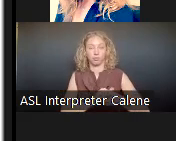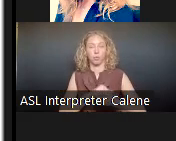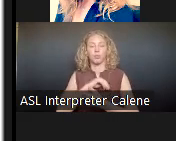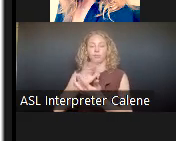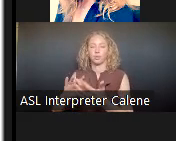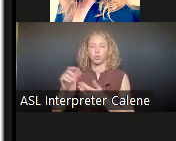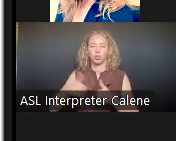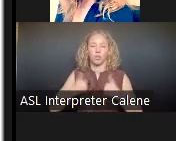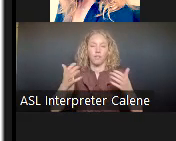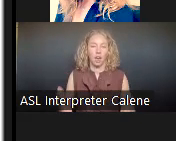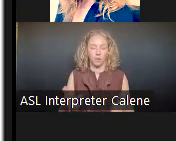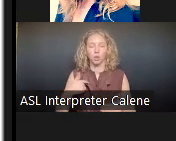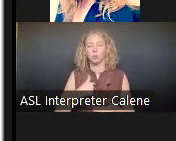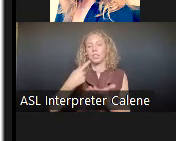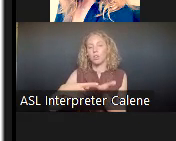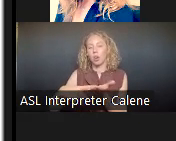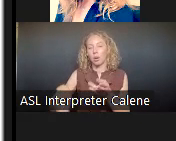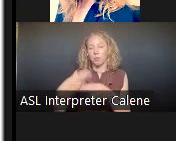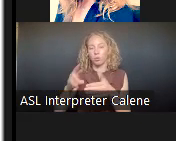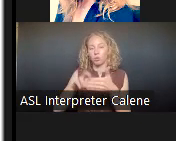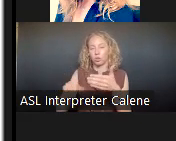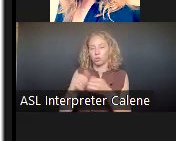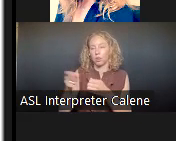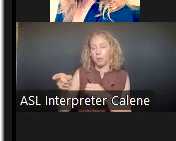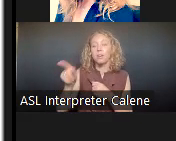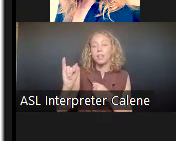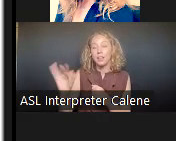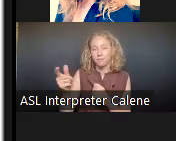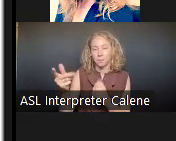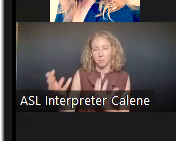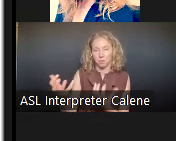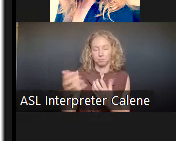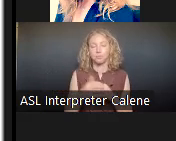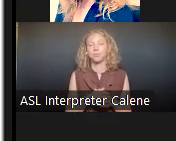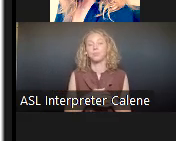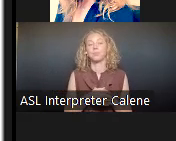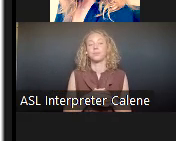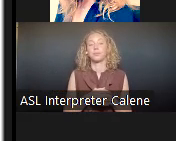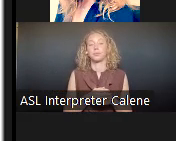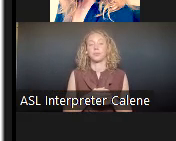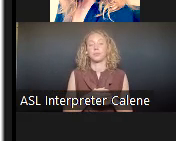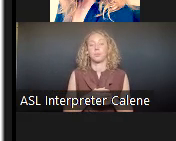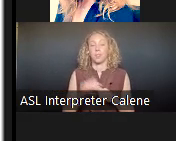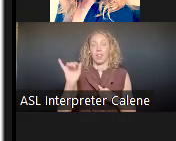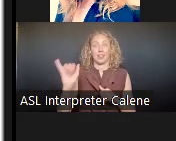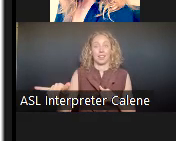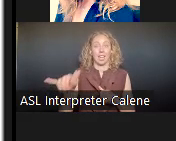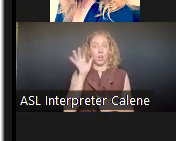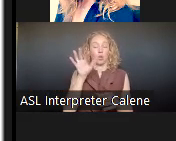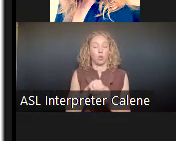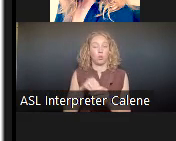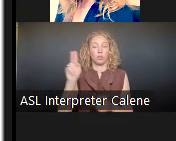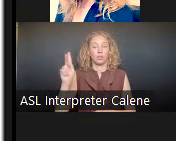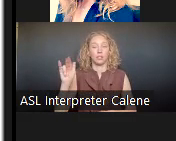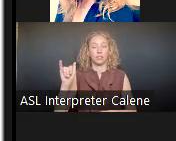the survivor so we can discuss those results with them if they want. This includes kits where